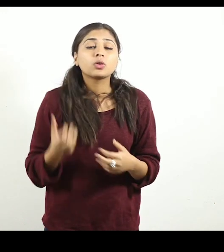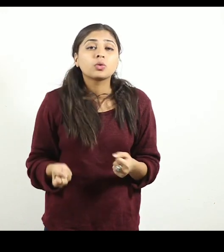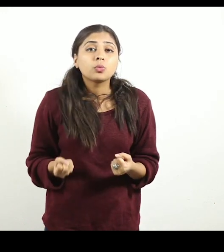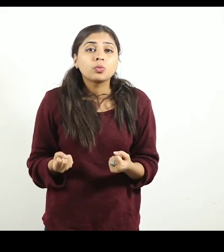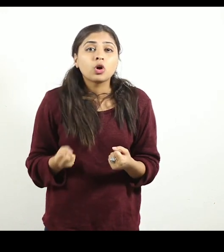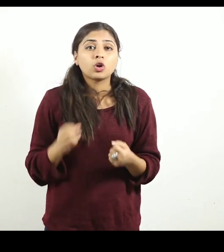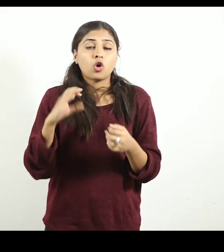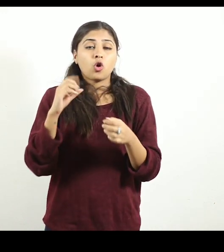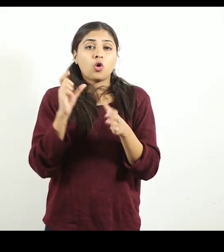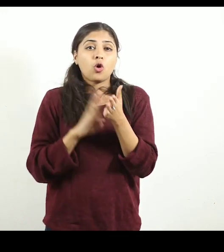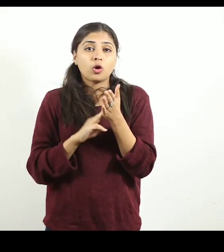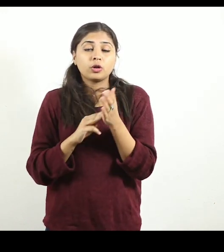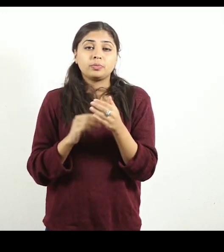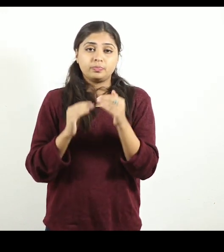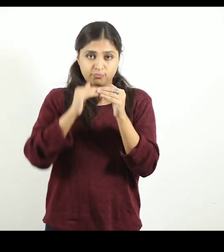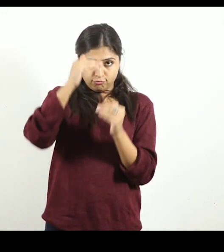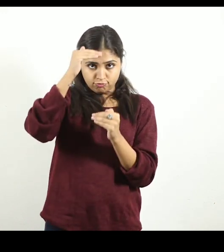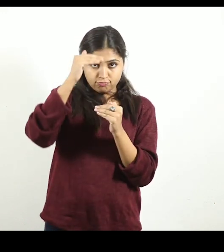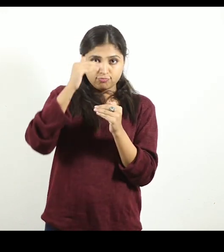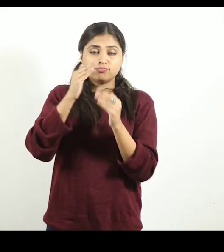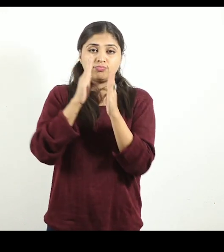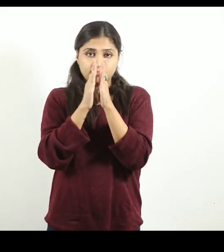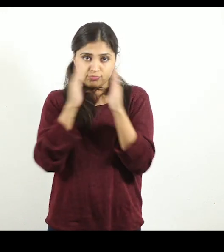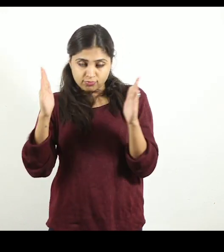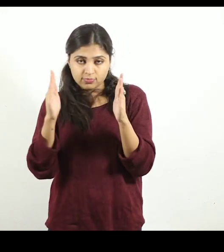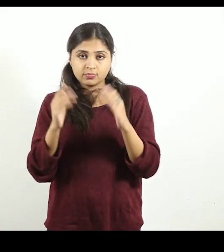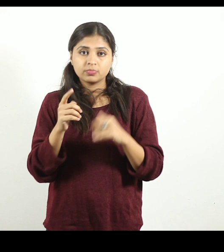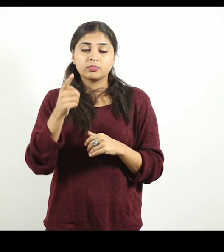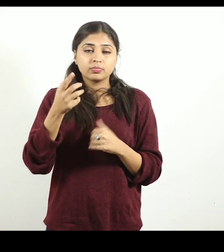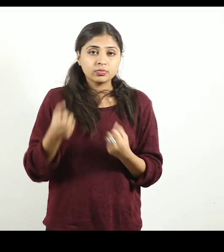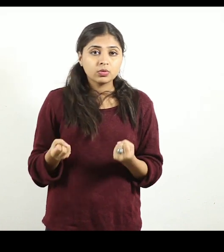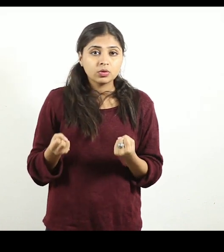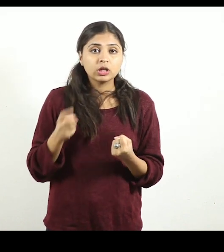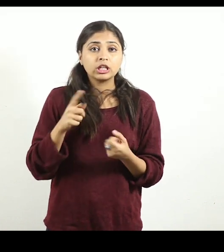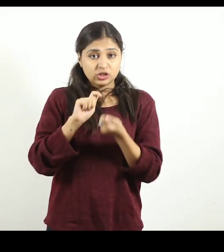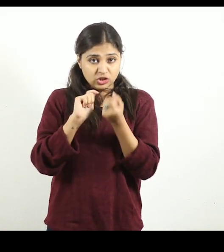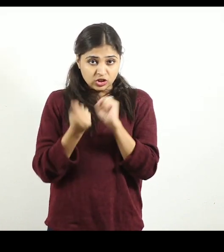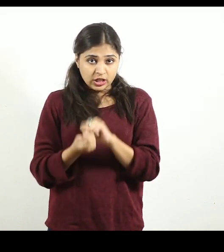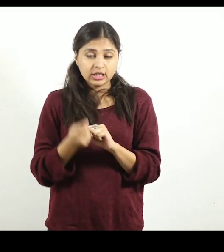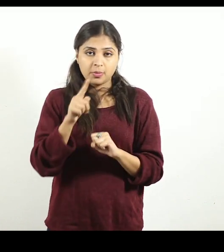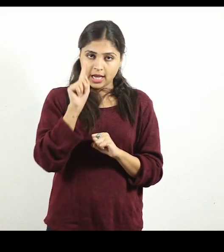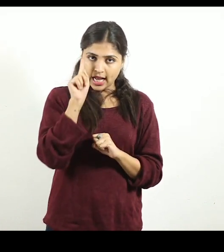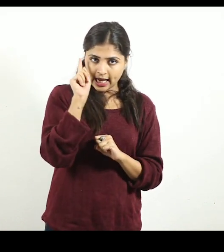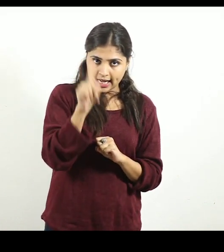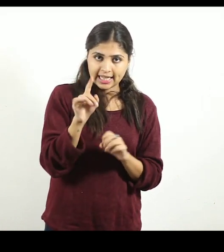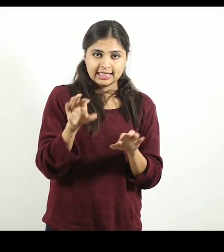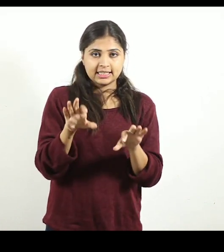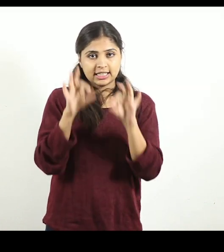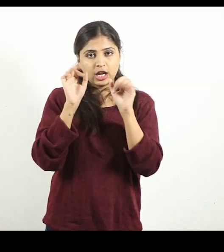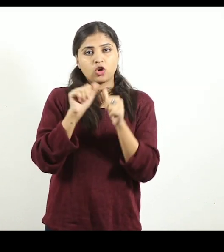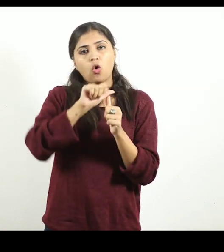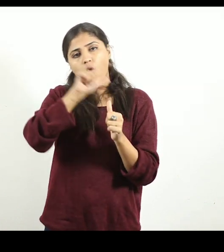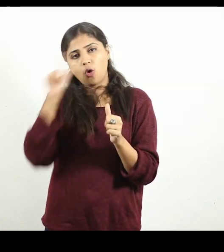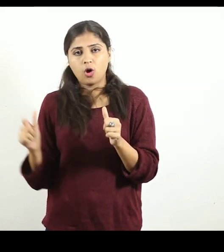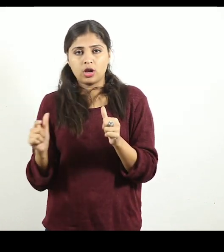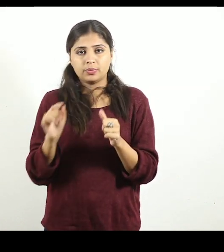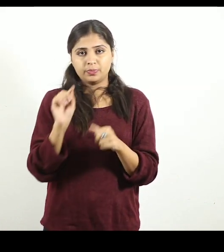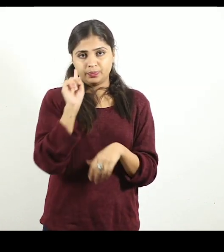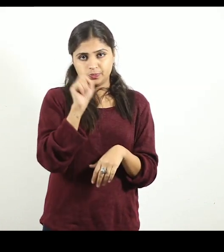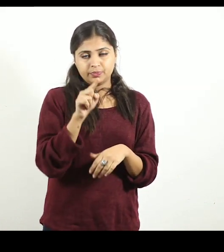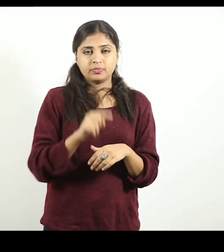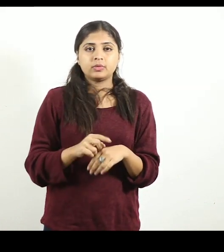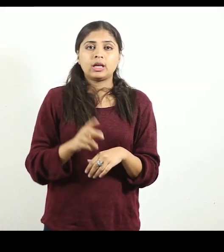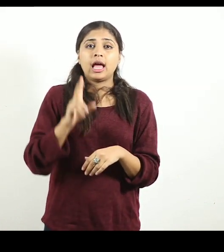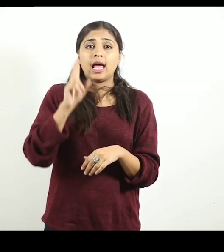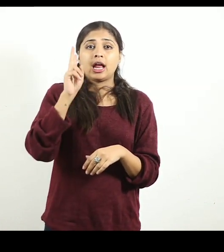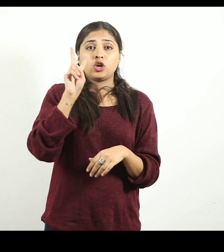Set columns rows. In order to apply column rows width height changes to entire document, you need to click the Select